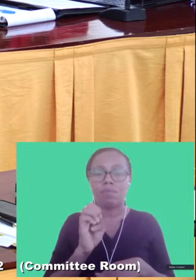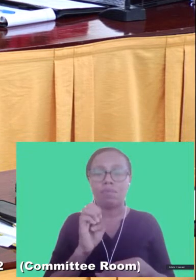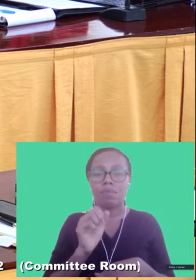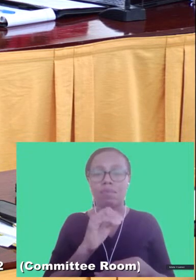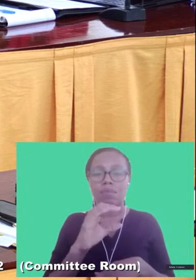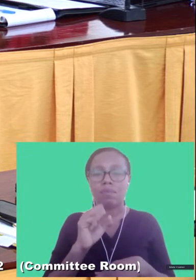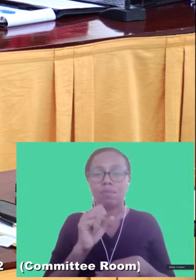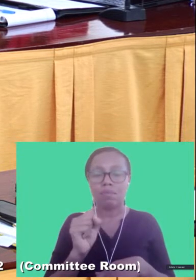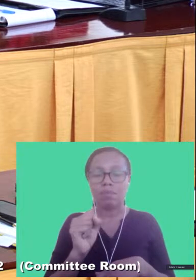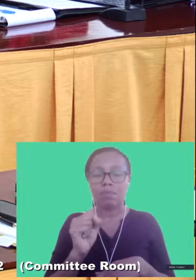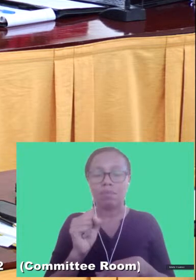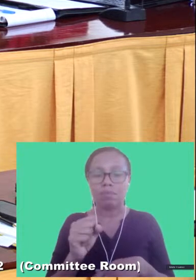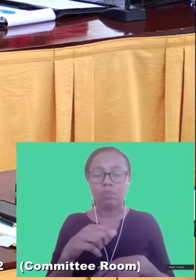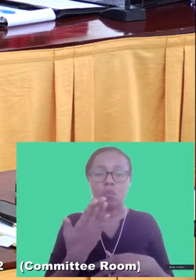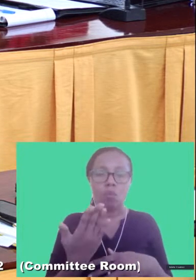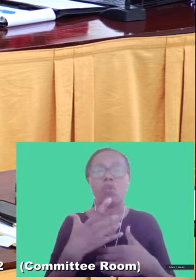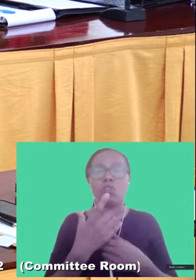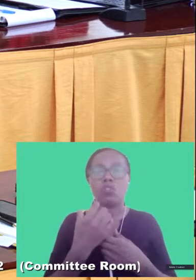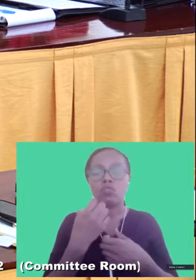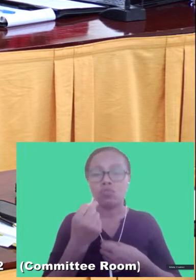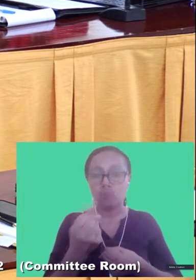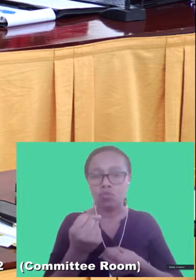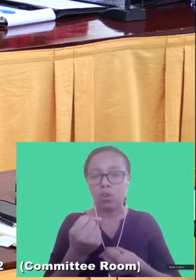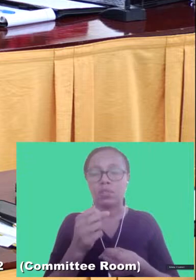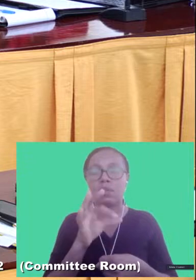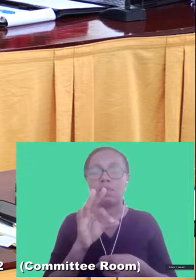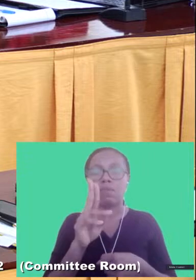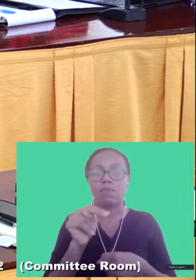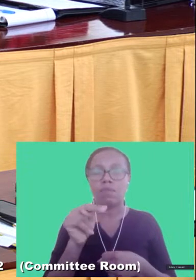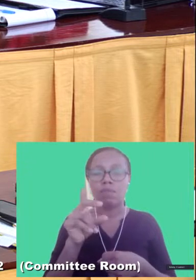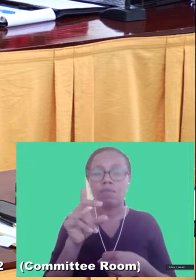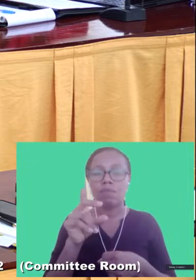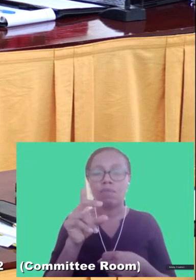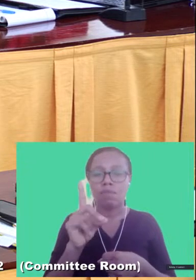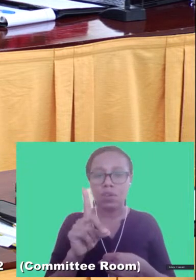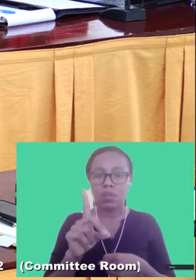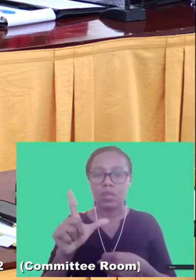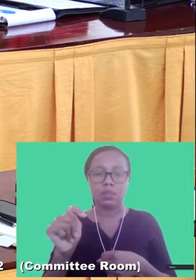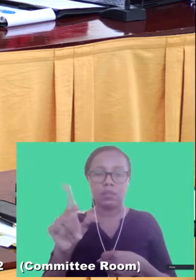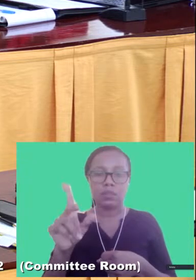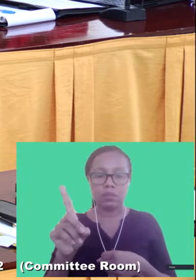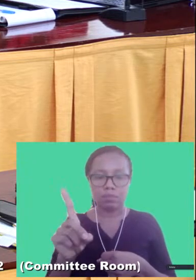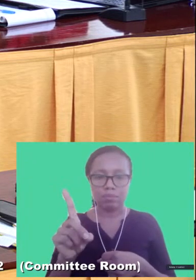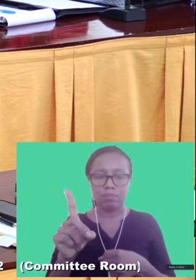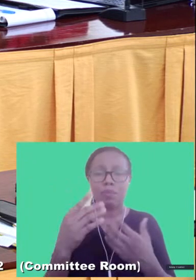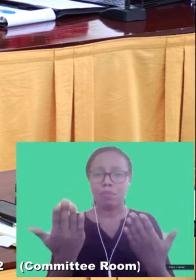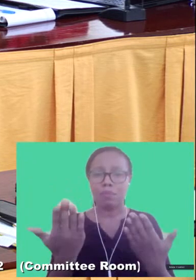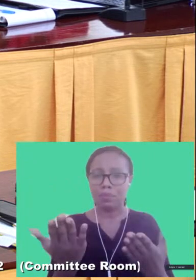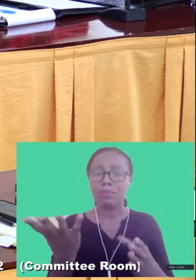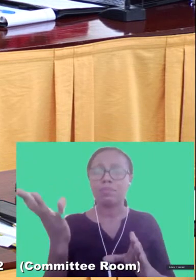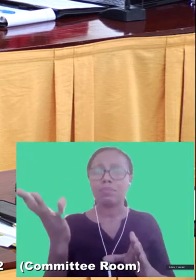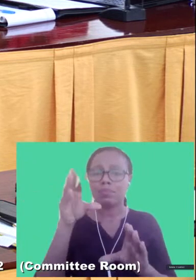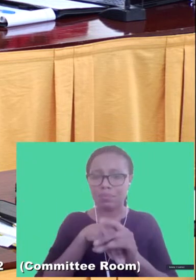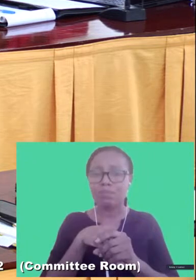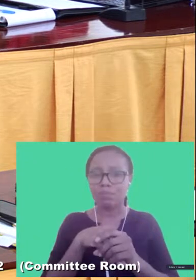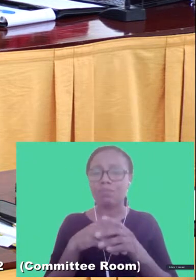and their presence is a lot more powerfully felt than the